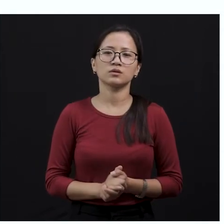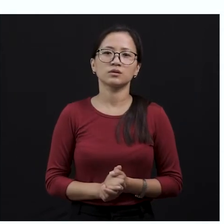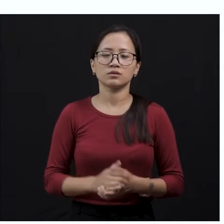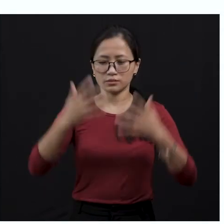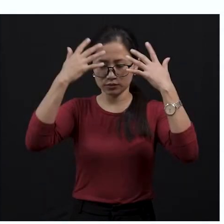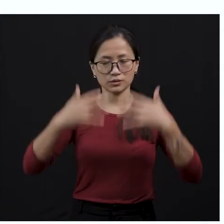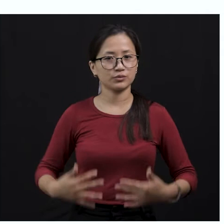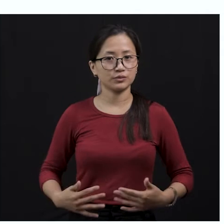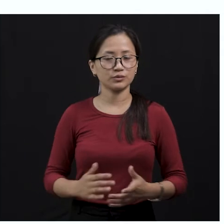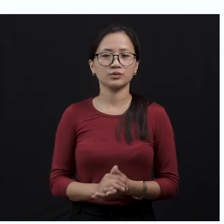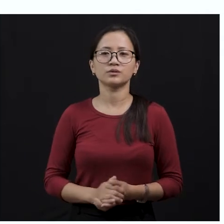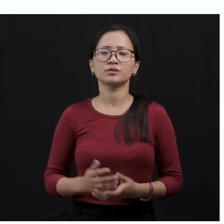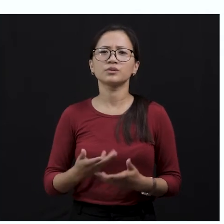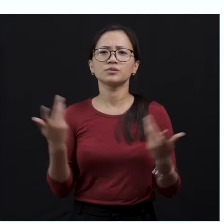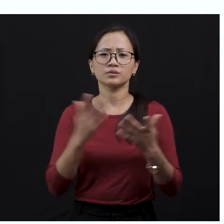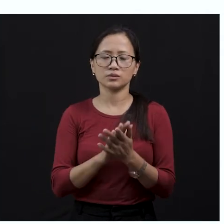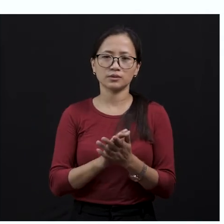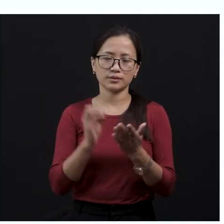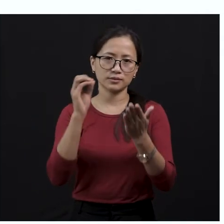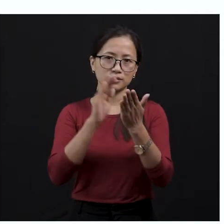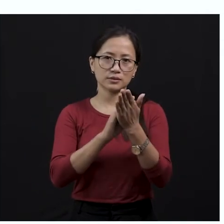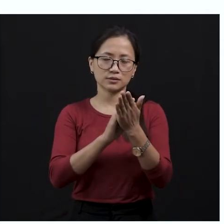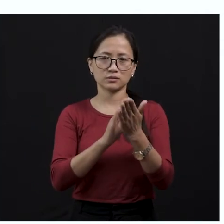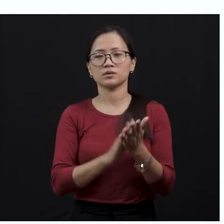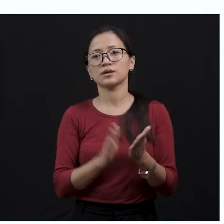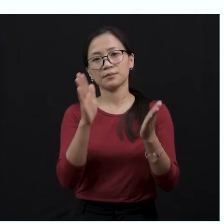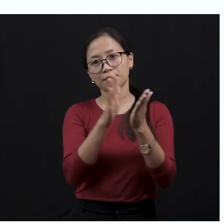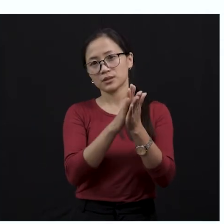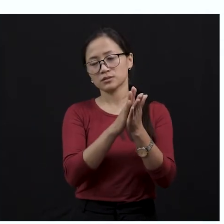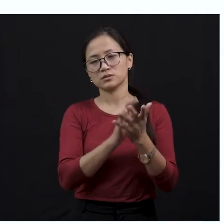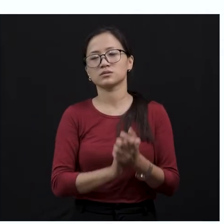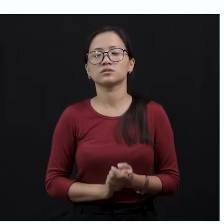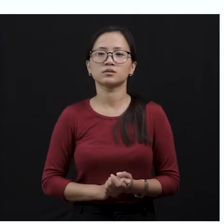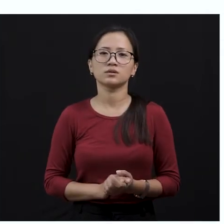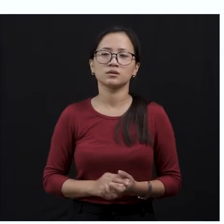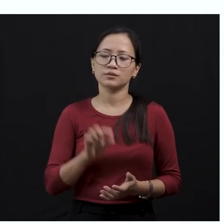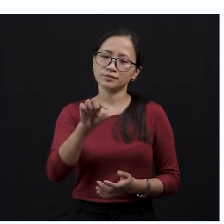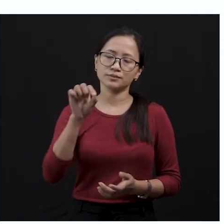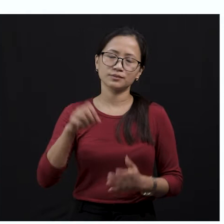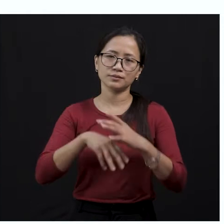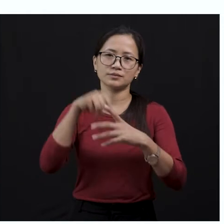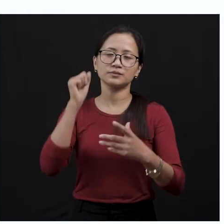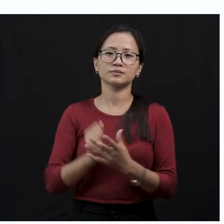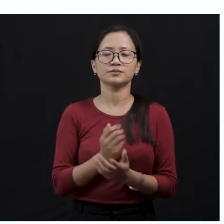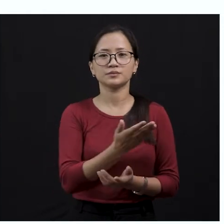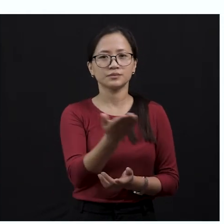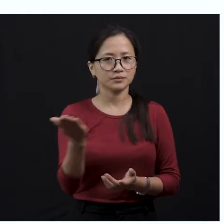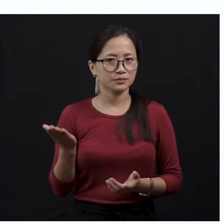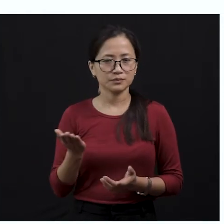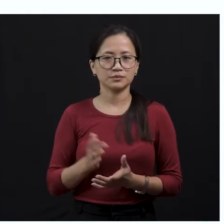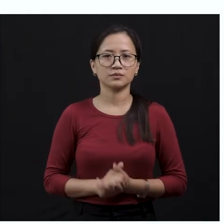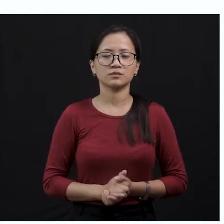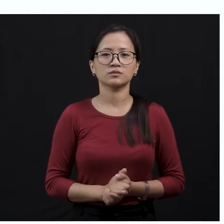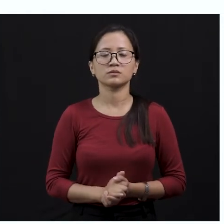of human beings which were inscripted on the seals and pots, we can find out that they find